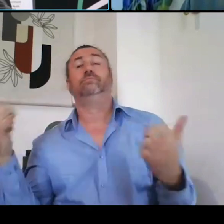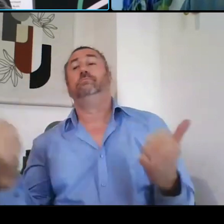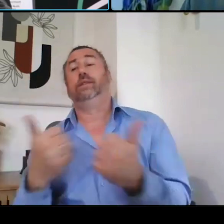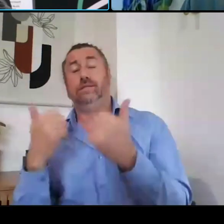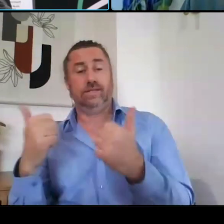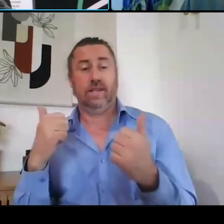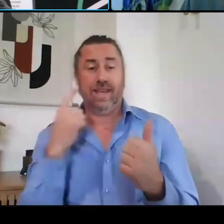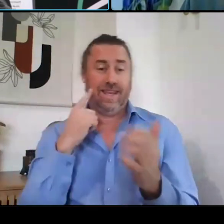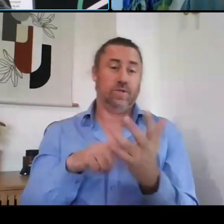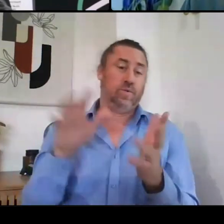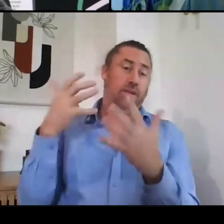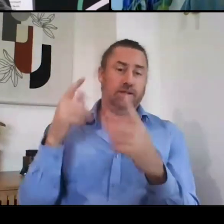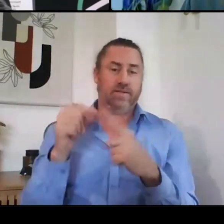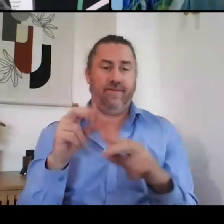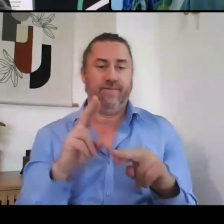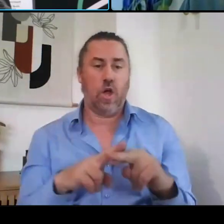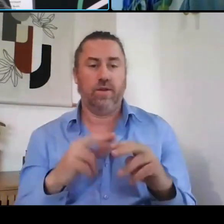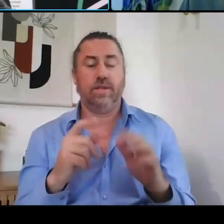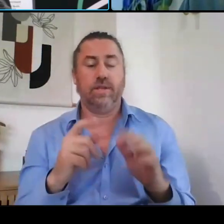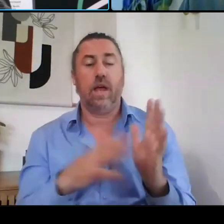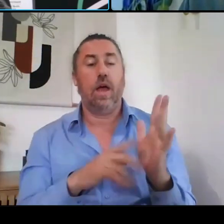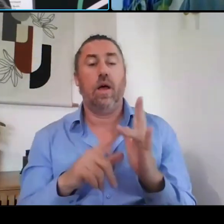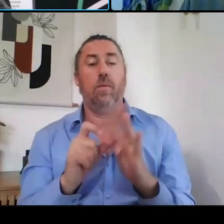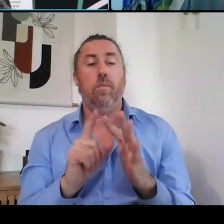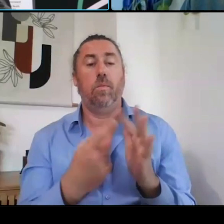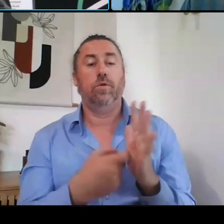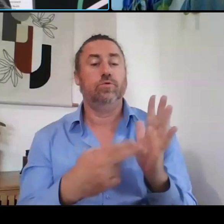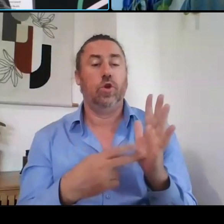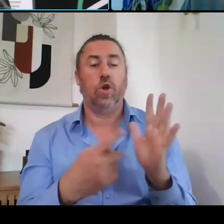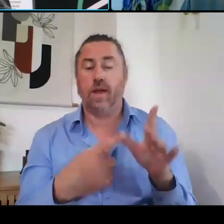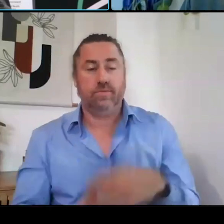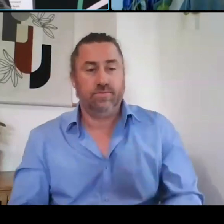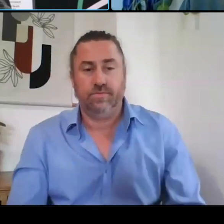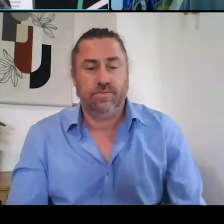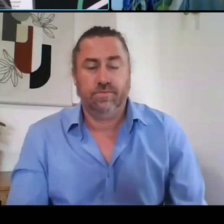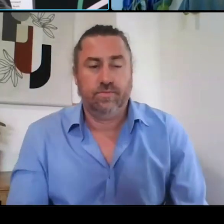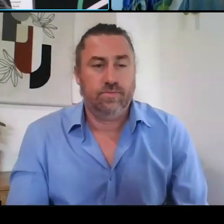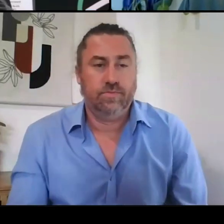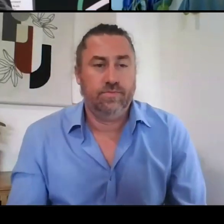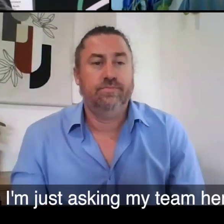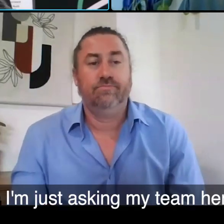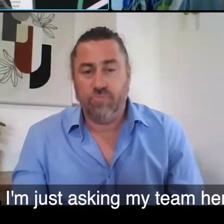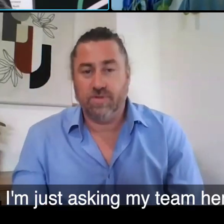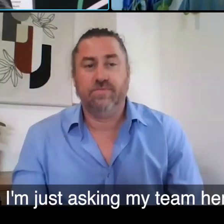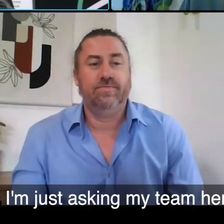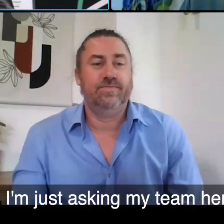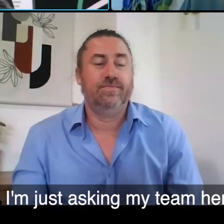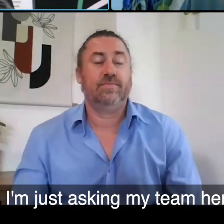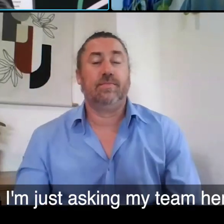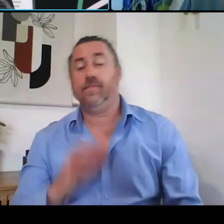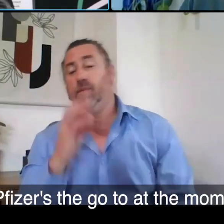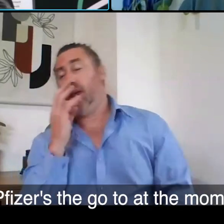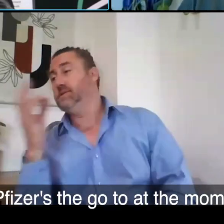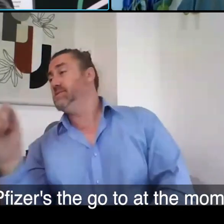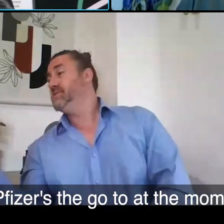and Moderna won't be available. Short facility. Right. Yeah. So I'm just asking my